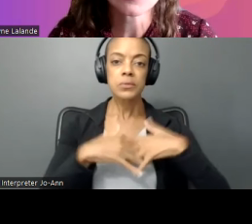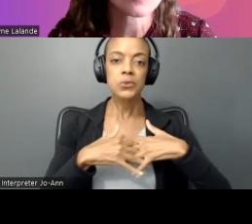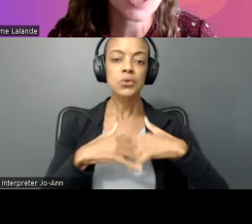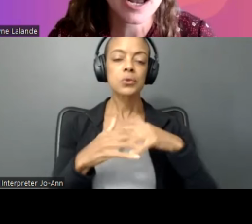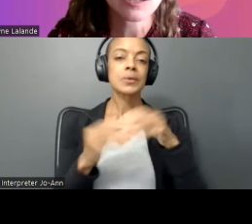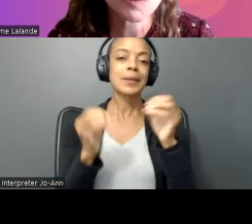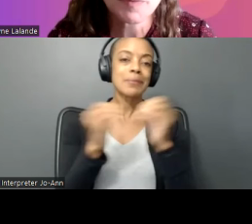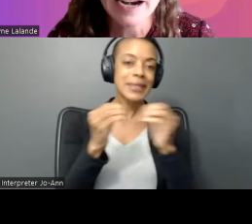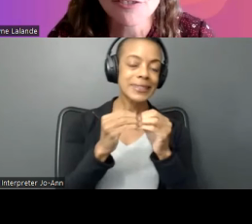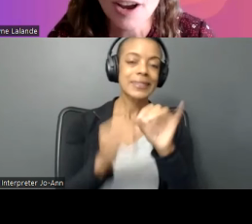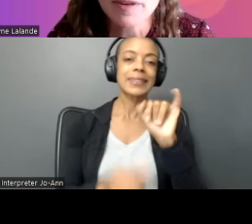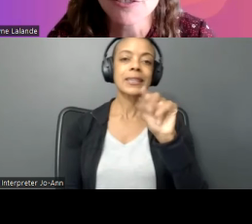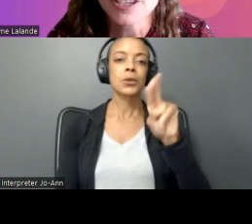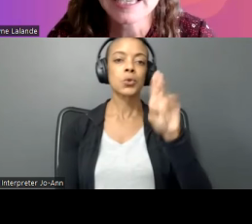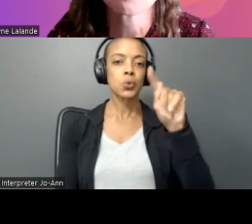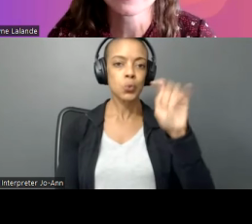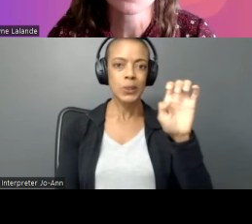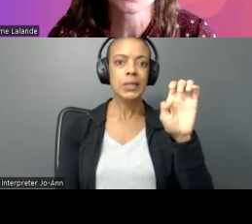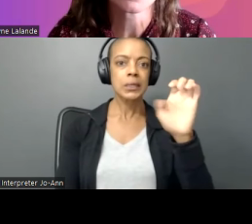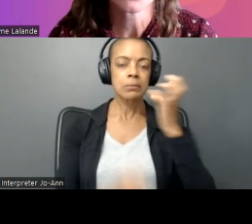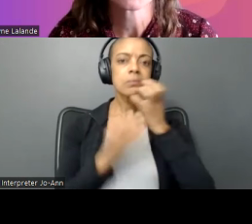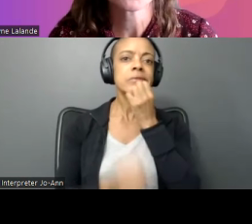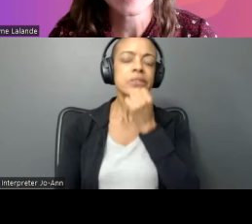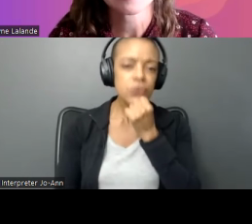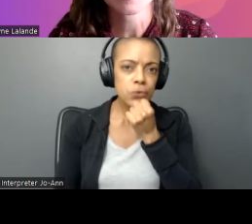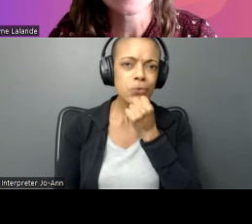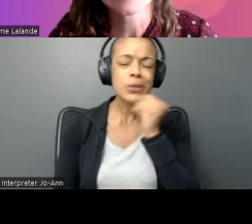and Inuit suffer too, and in particular,